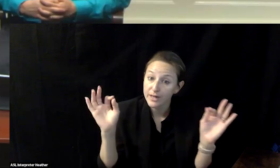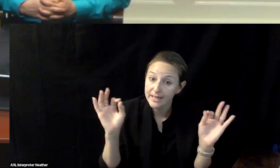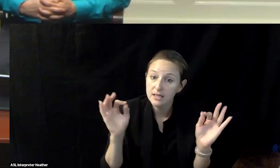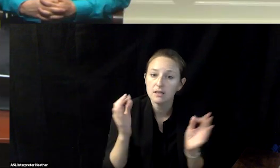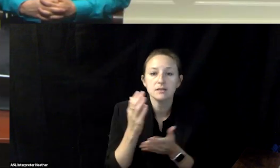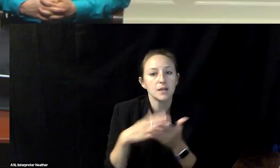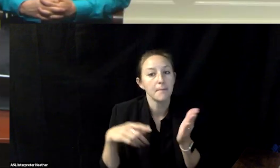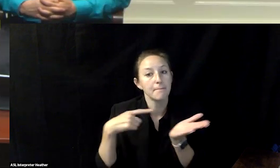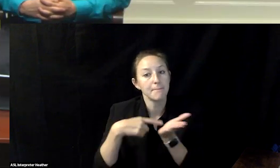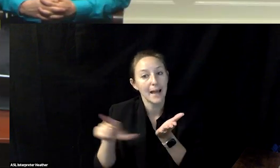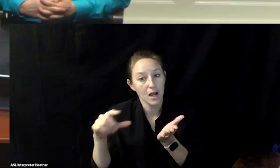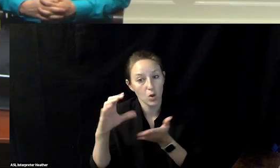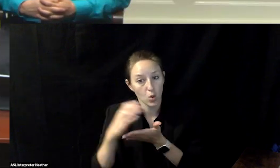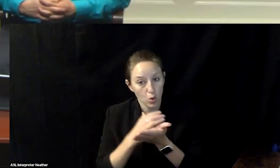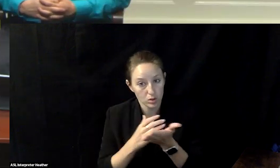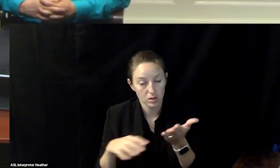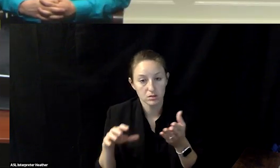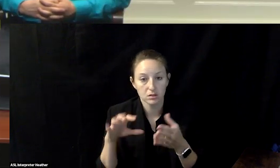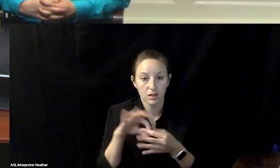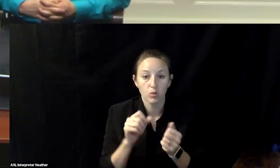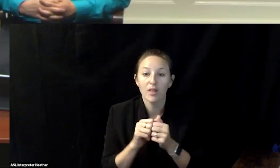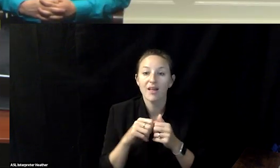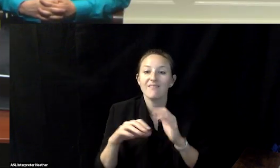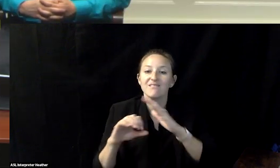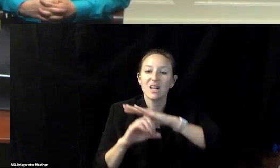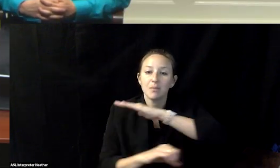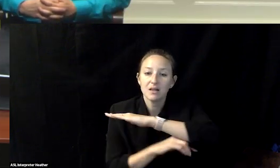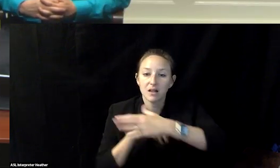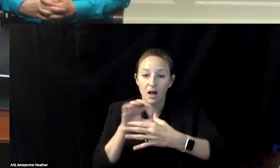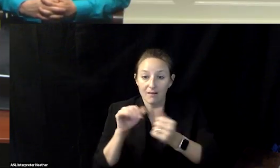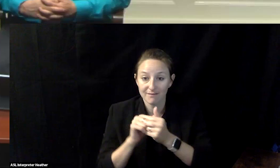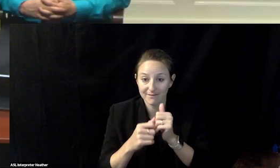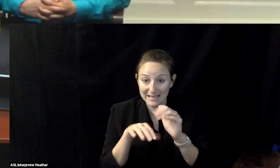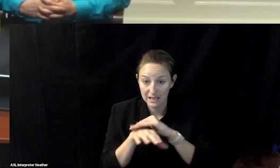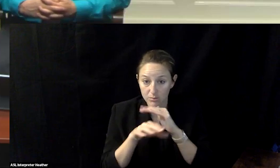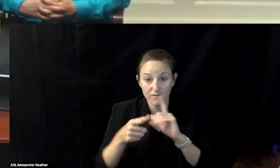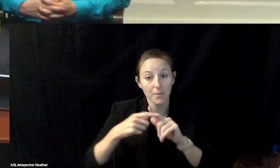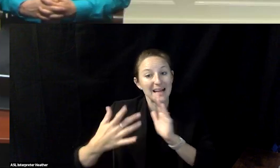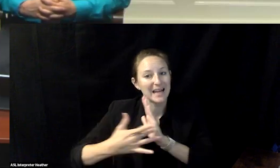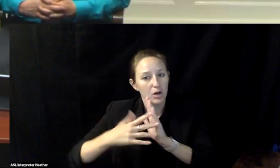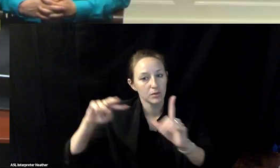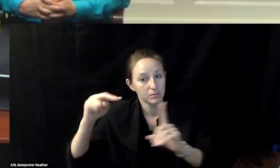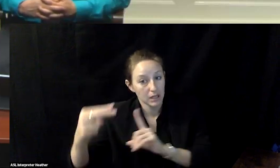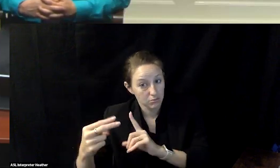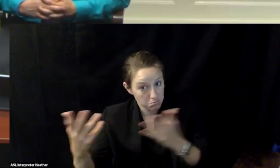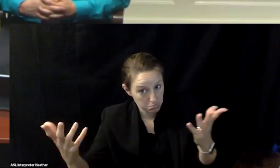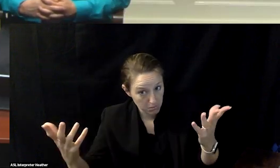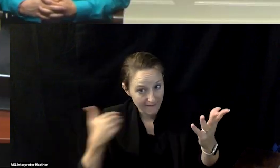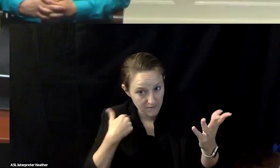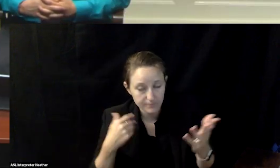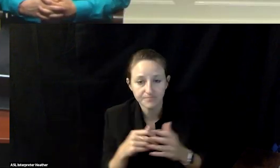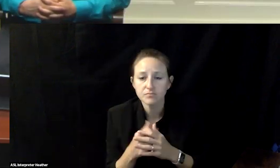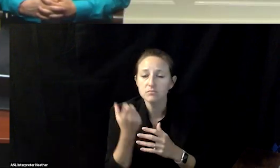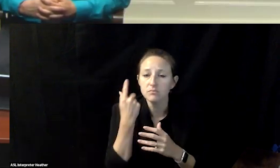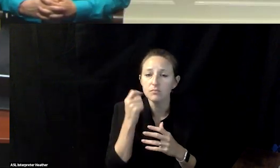courses online around, like, fundamentals of accessibility from a technical perspective. There's also